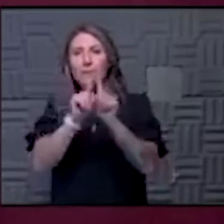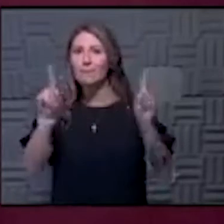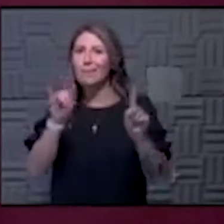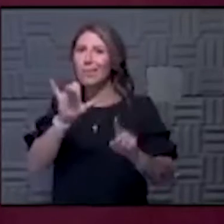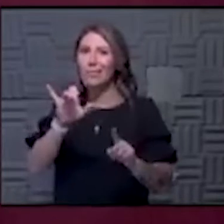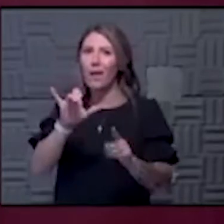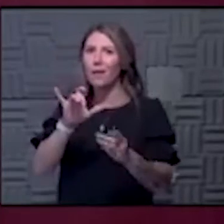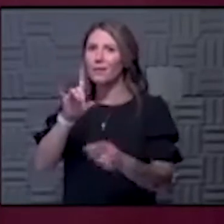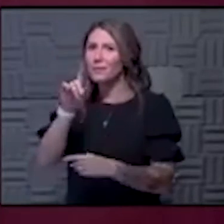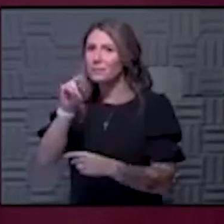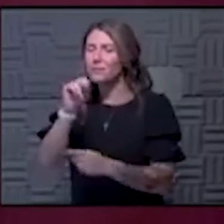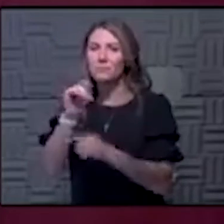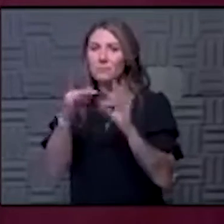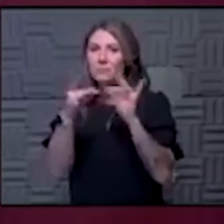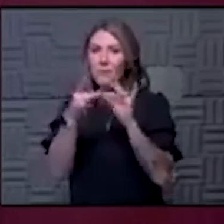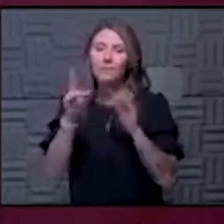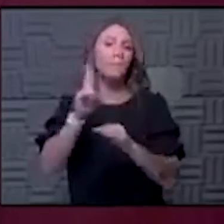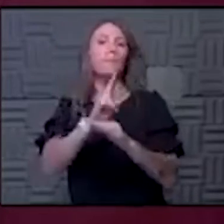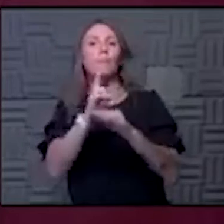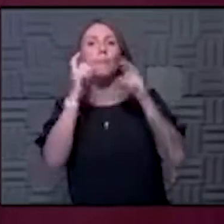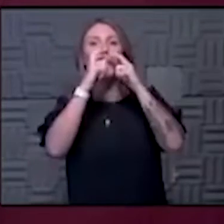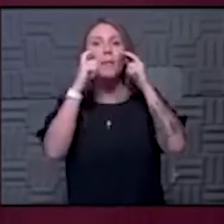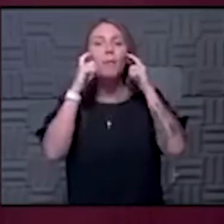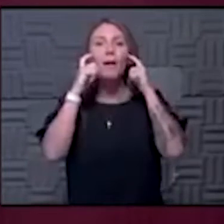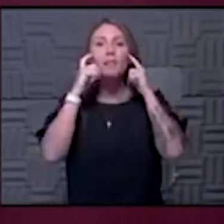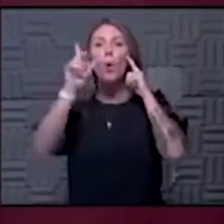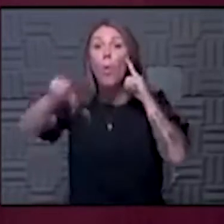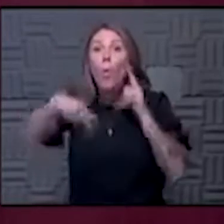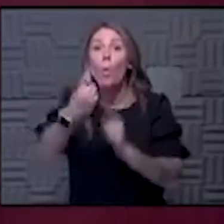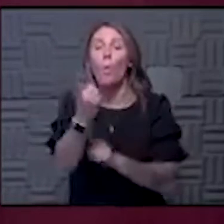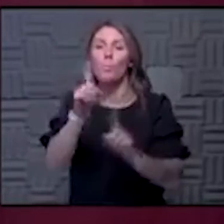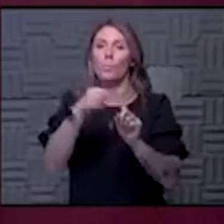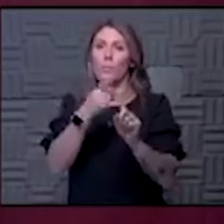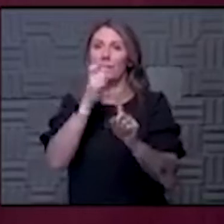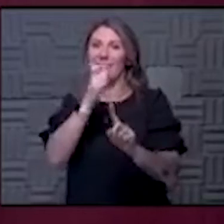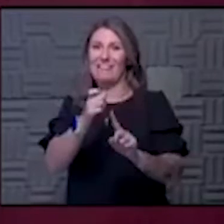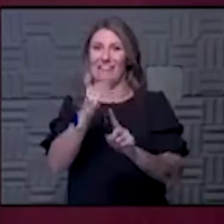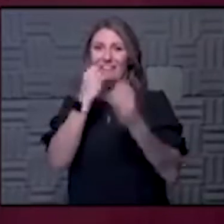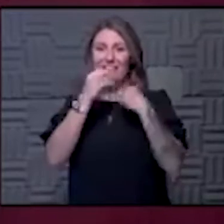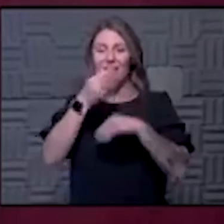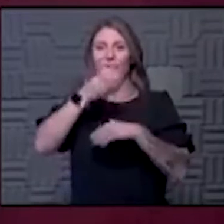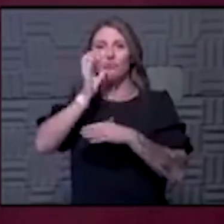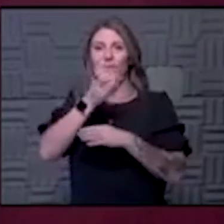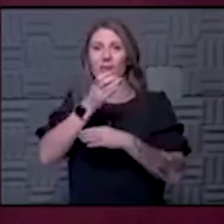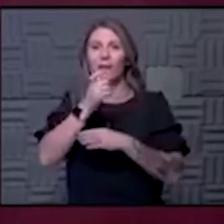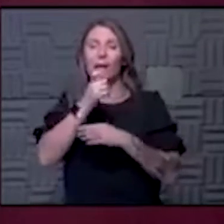said, it's wearing that mask when you're not eating or drinking and not letting your guard down